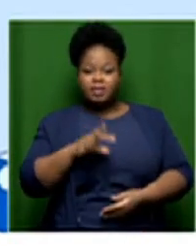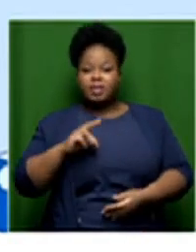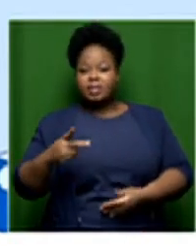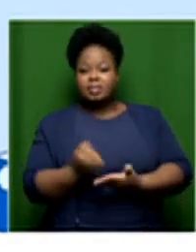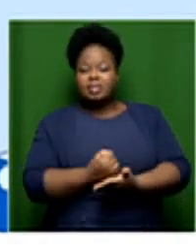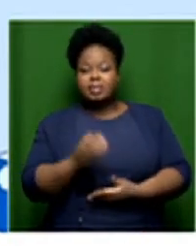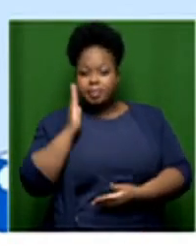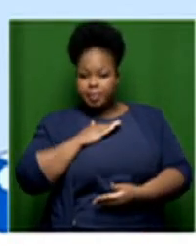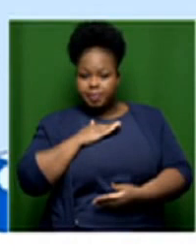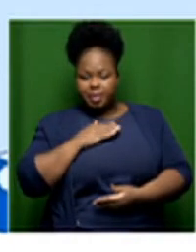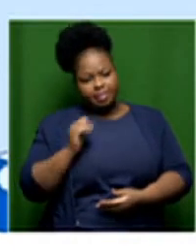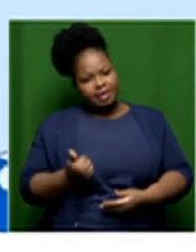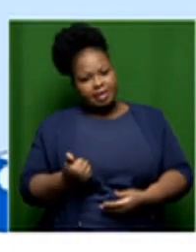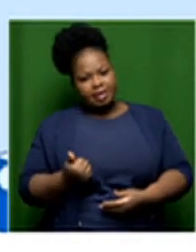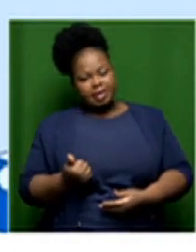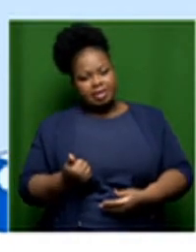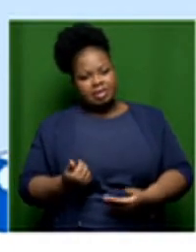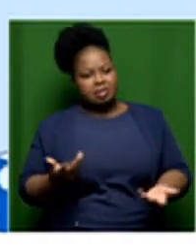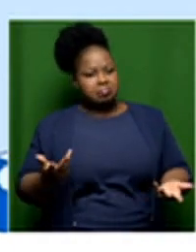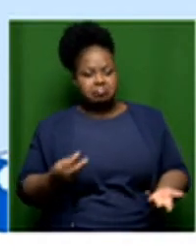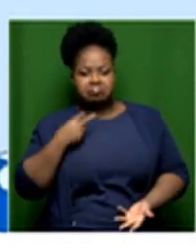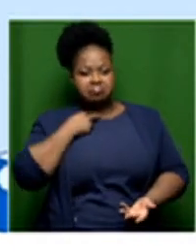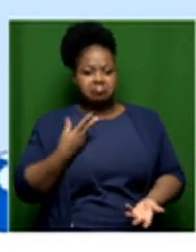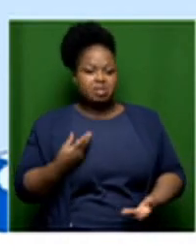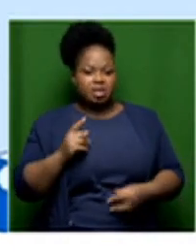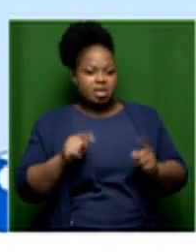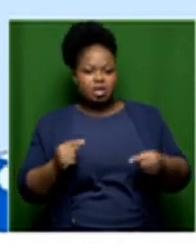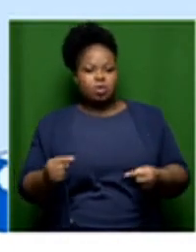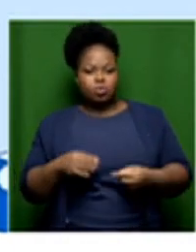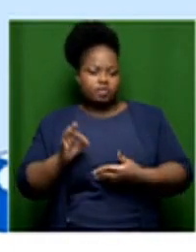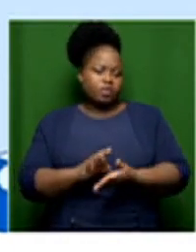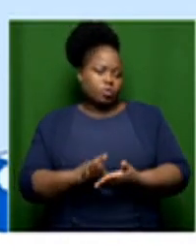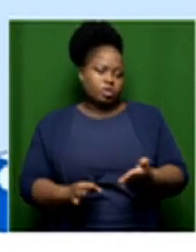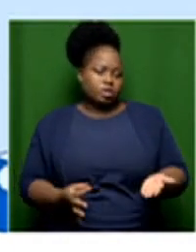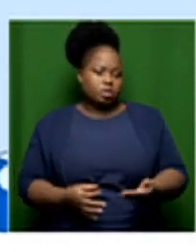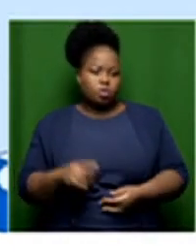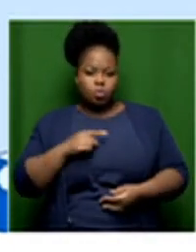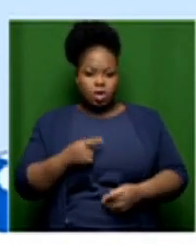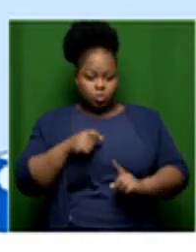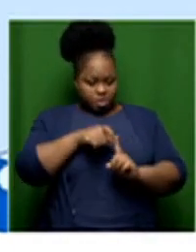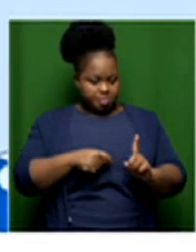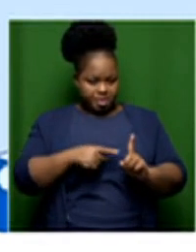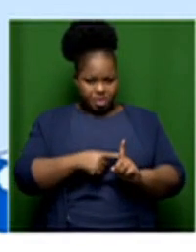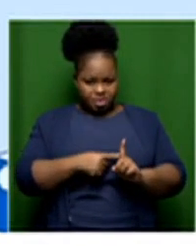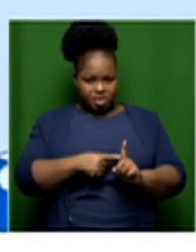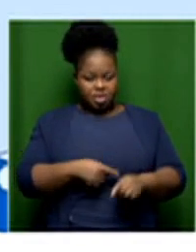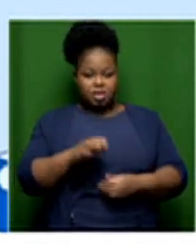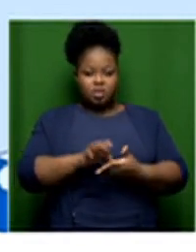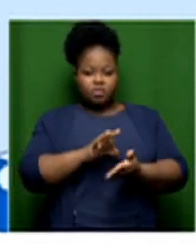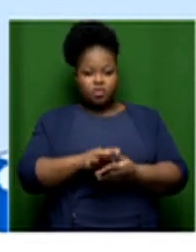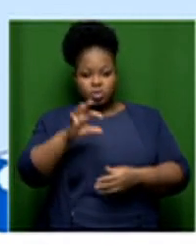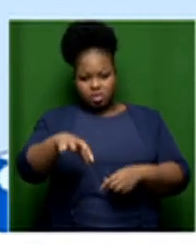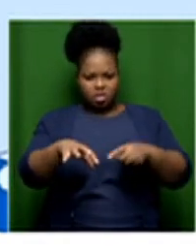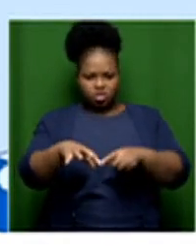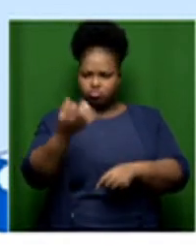re-register, they risk chances that they may not be able to vote because a person at a voting station may